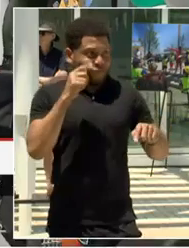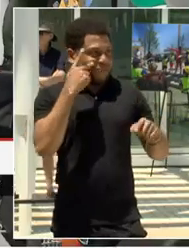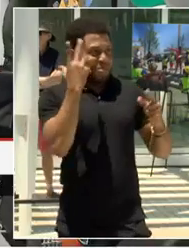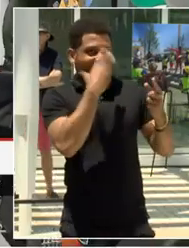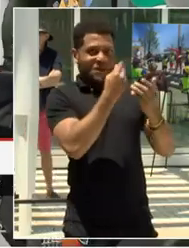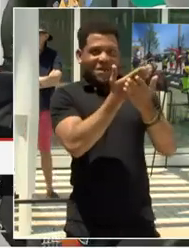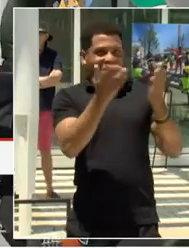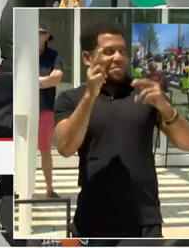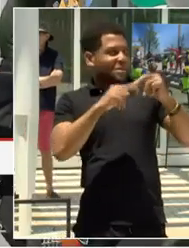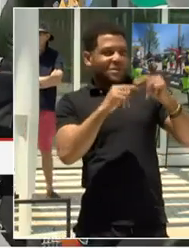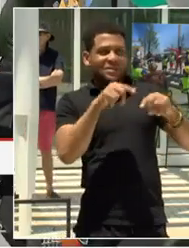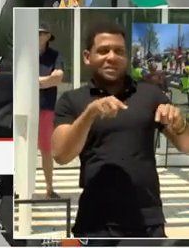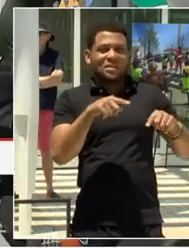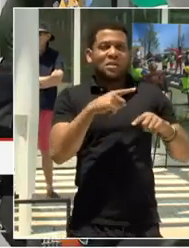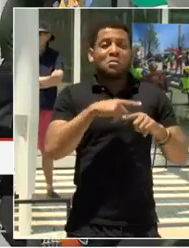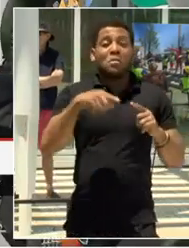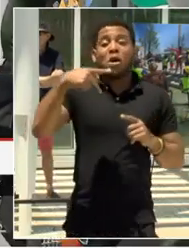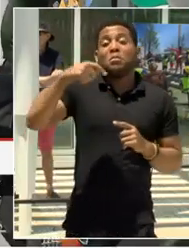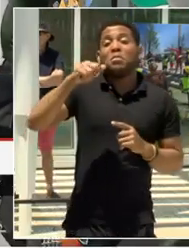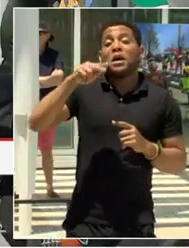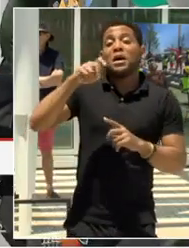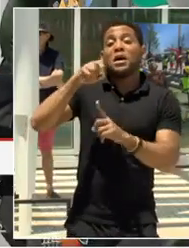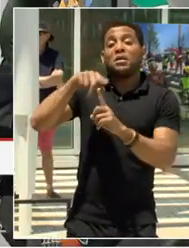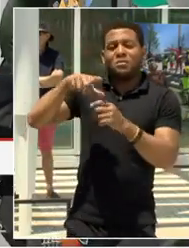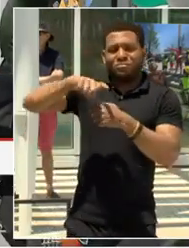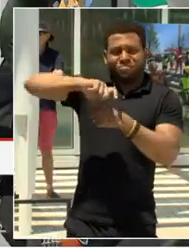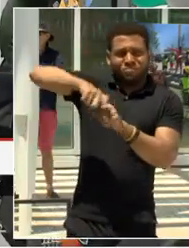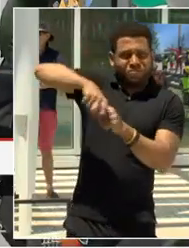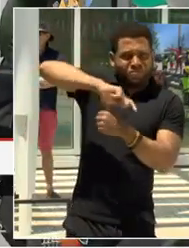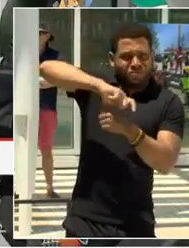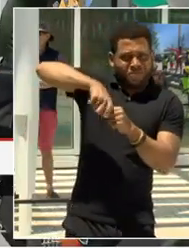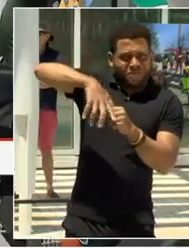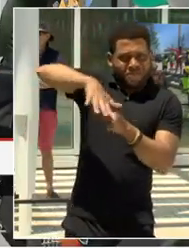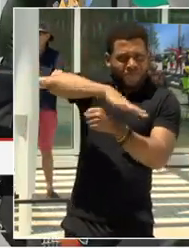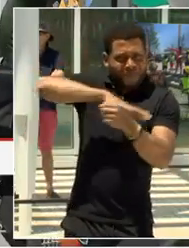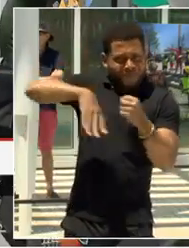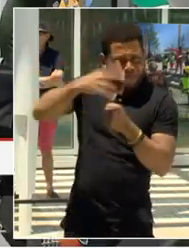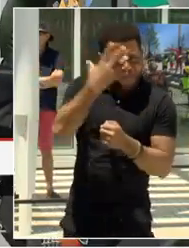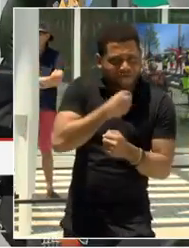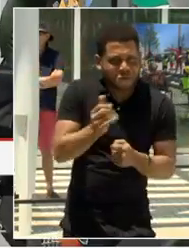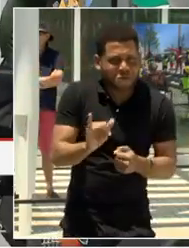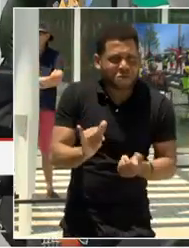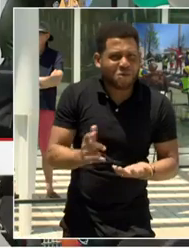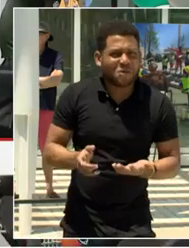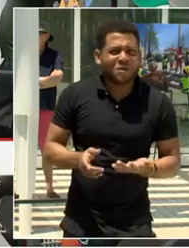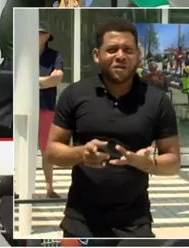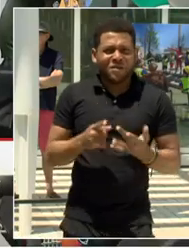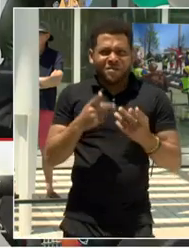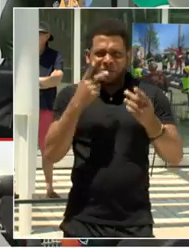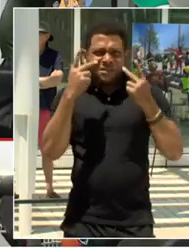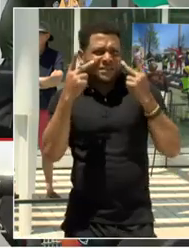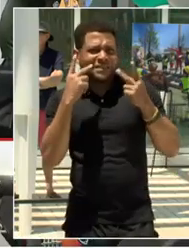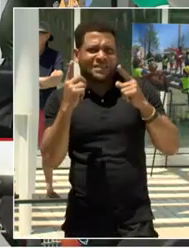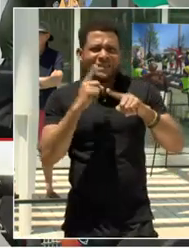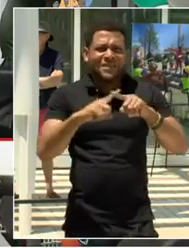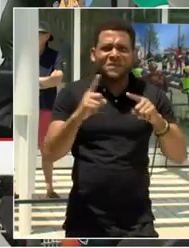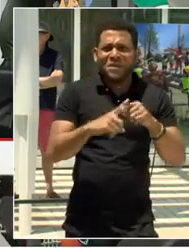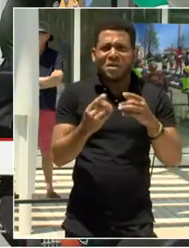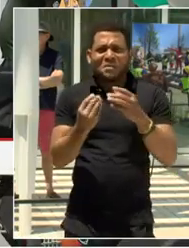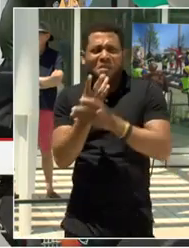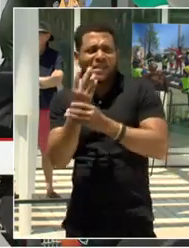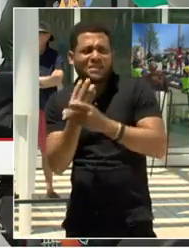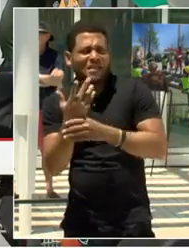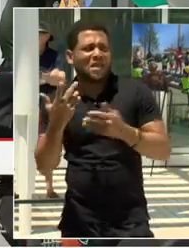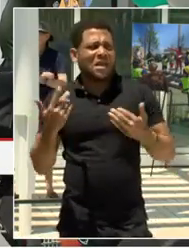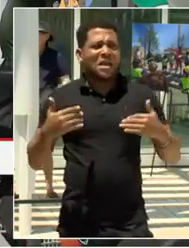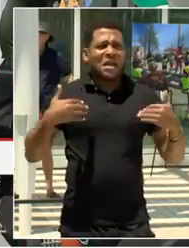everything has been designed with intention. And even if you look at the landscapes and all the number of species, I was walking with our team and we're already